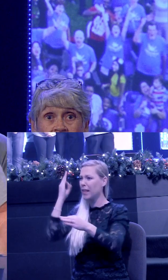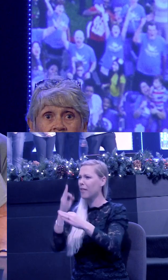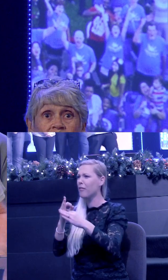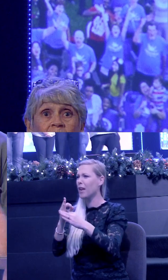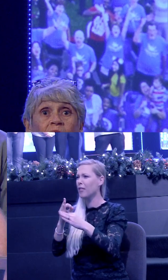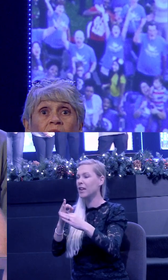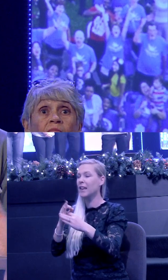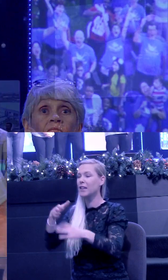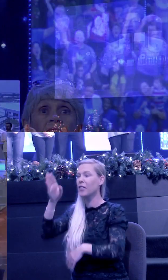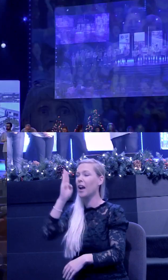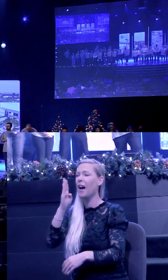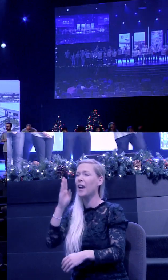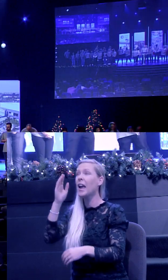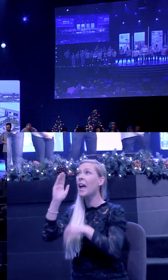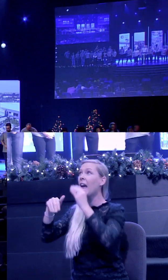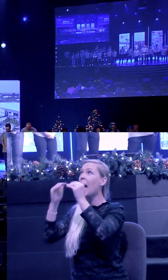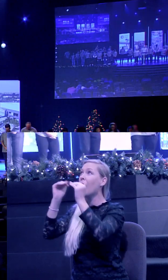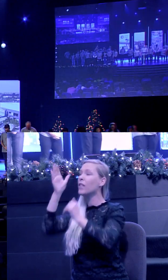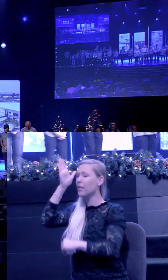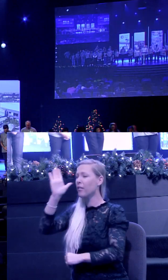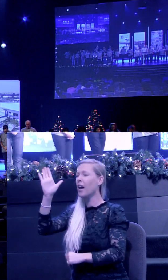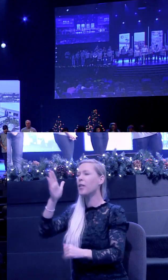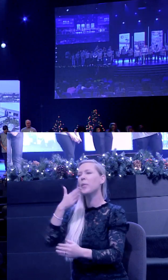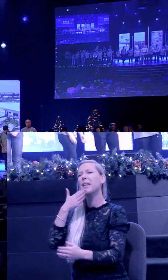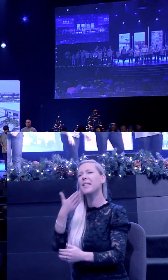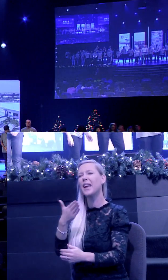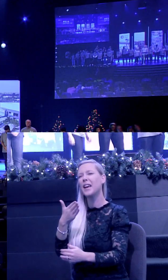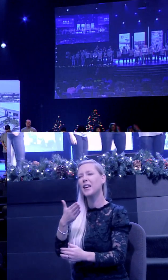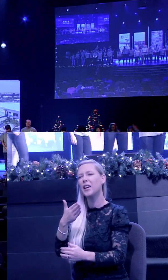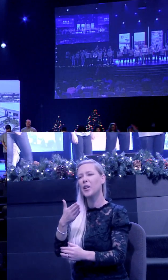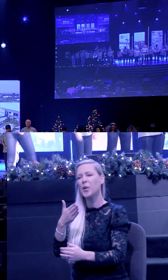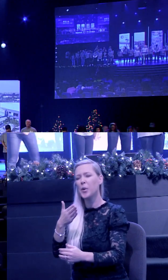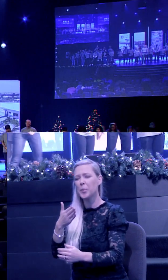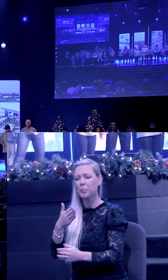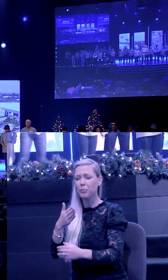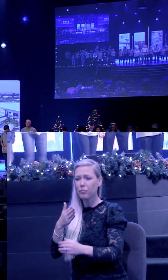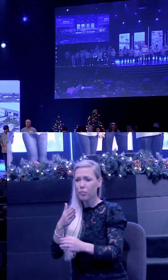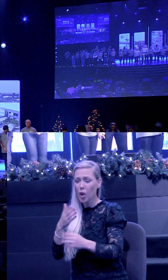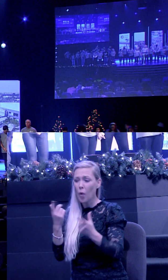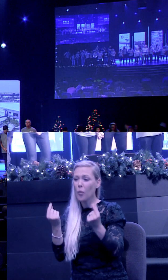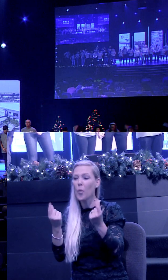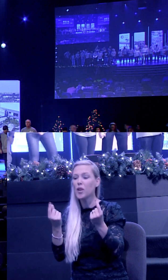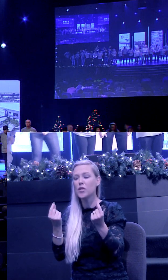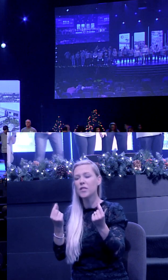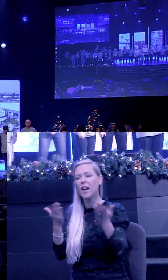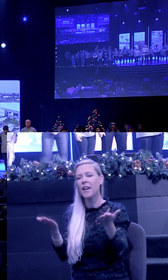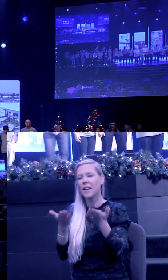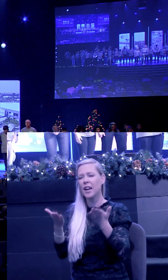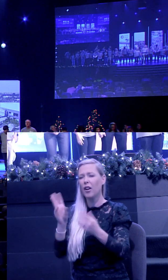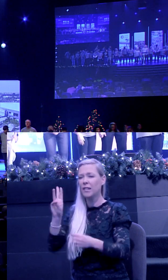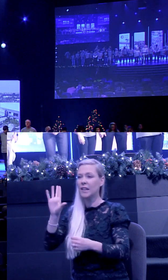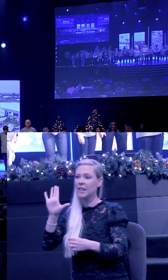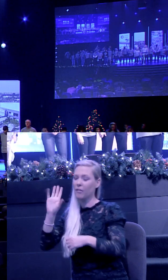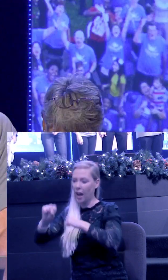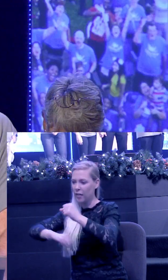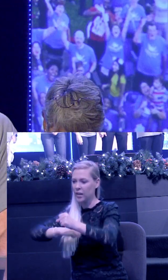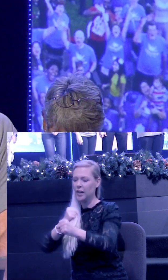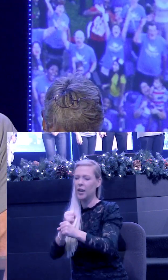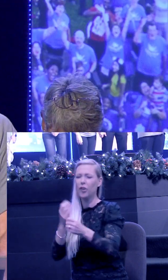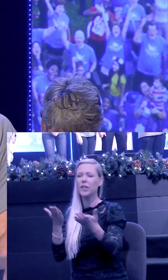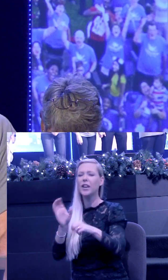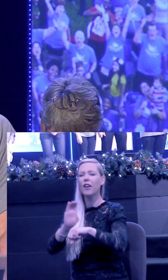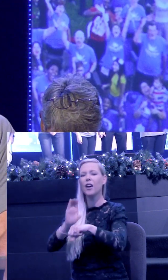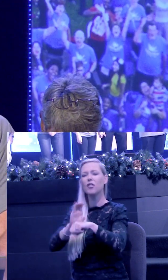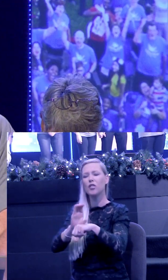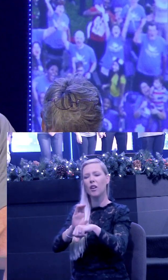God together? Heavenly Father, we thank you for the way that you've been at work in our history these last 65 years. And I just touched